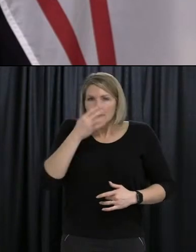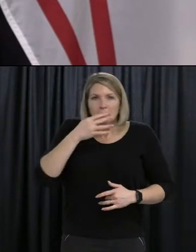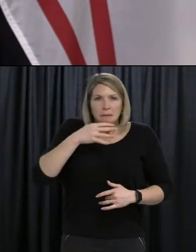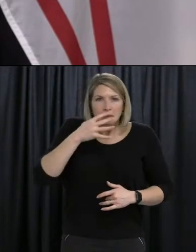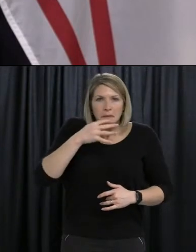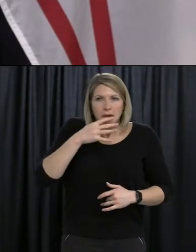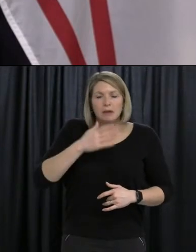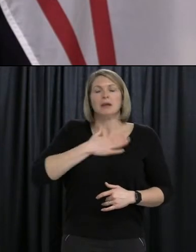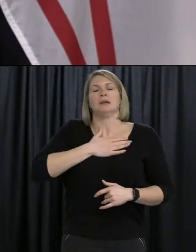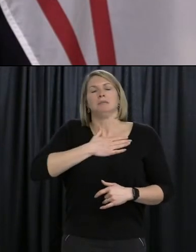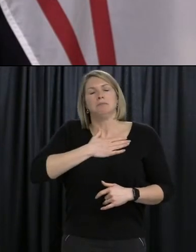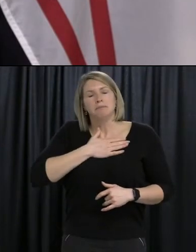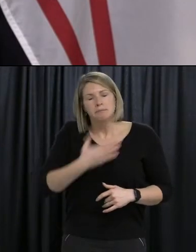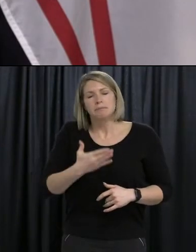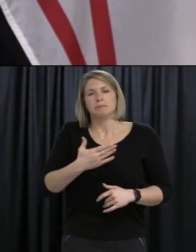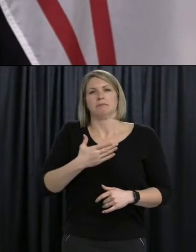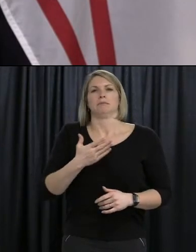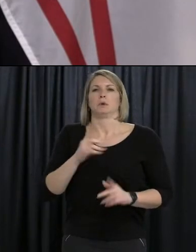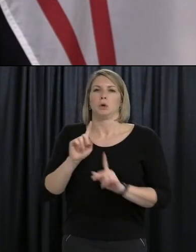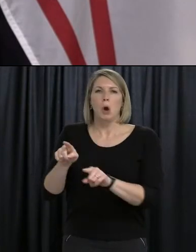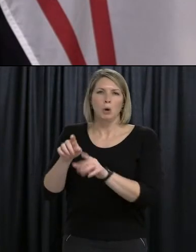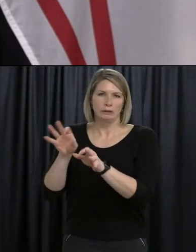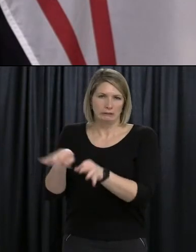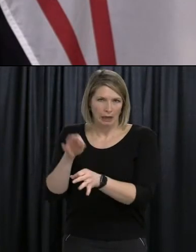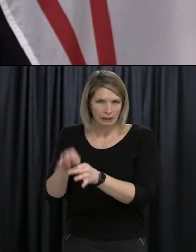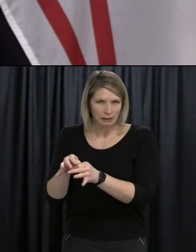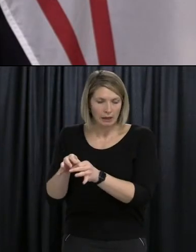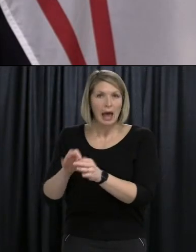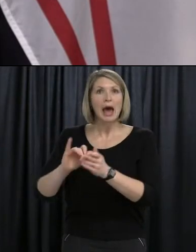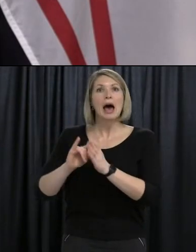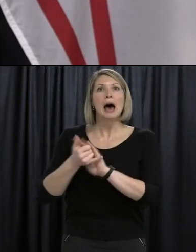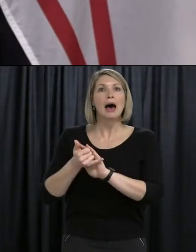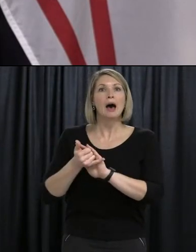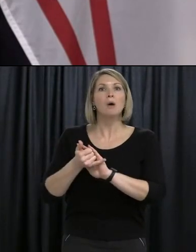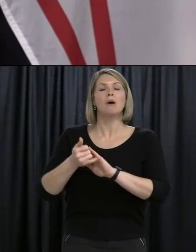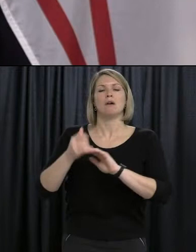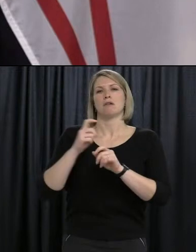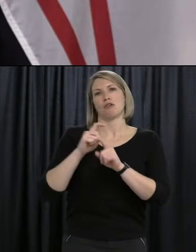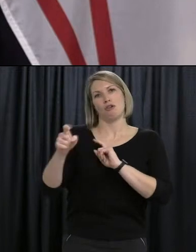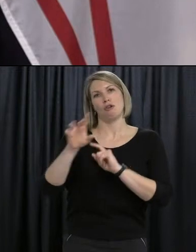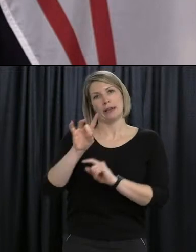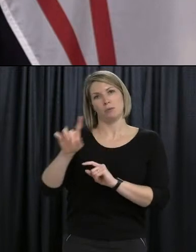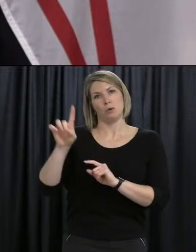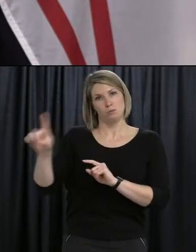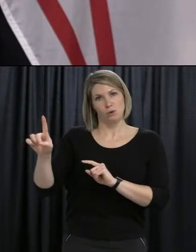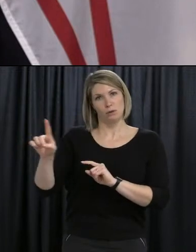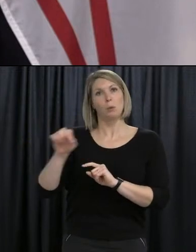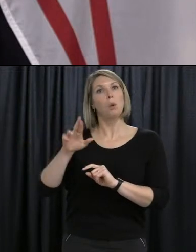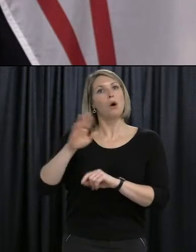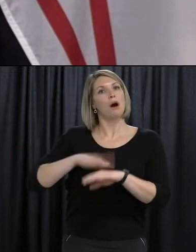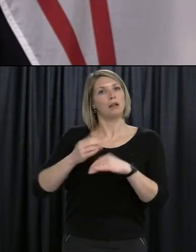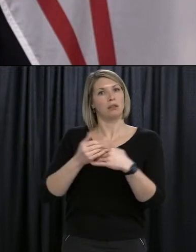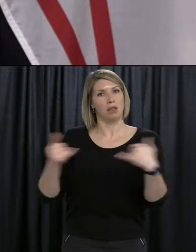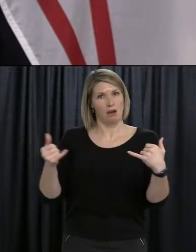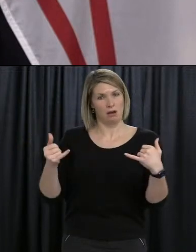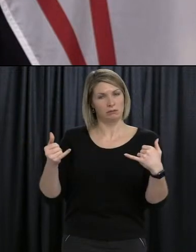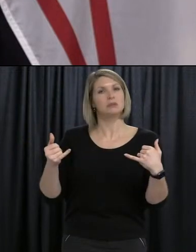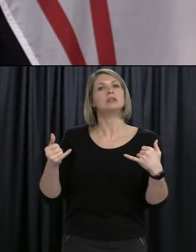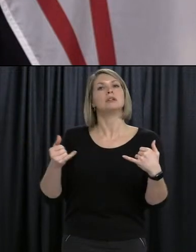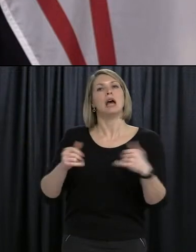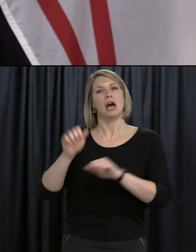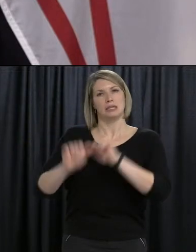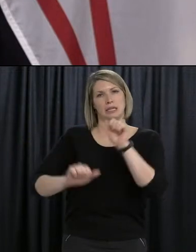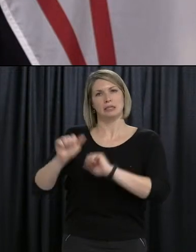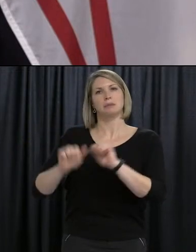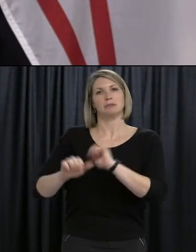by completing the online self-assessment and referral tool, or they can call 811 if they do not have access